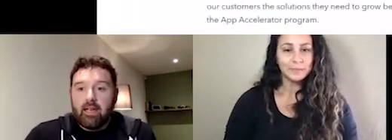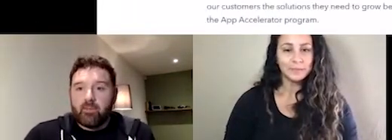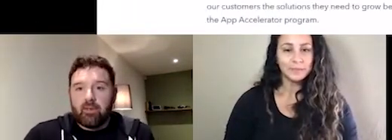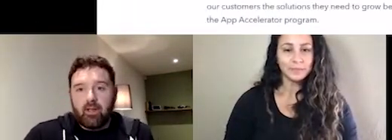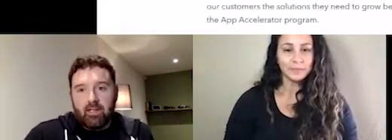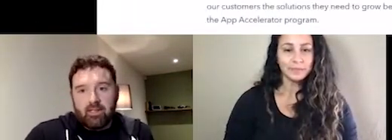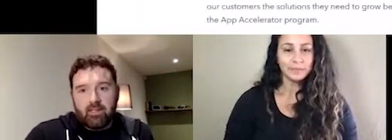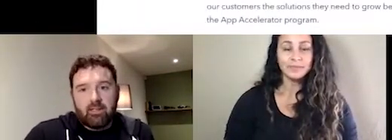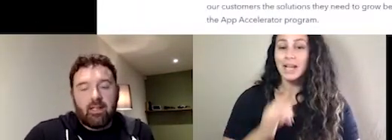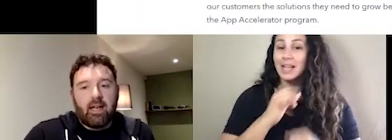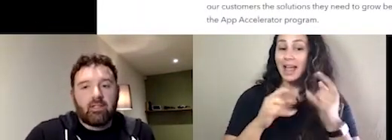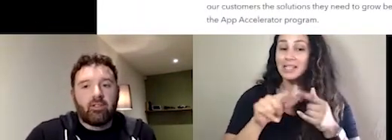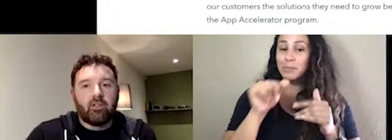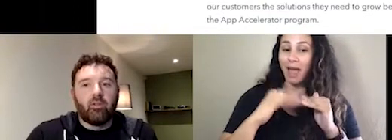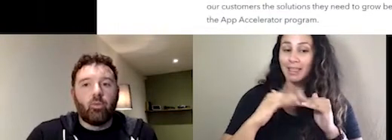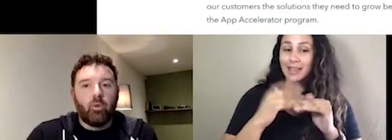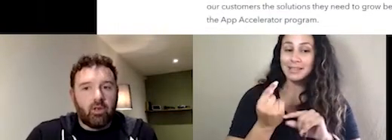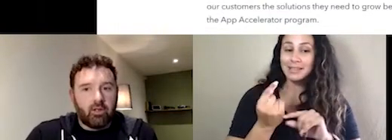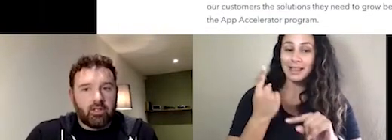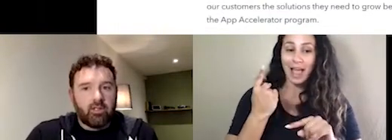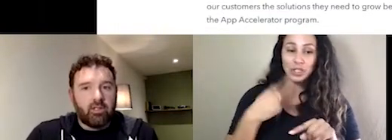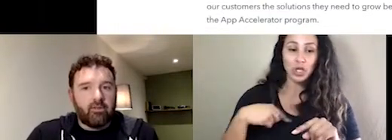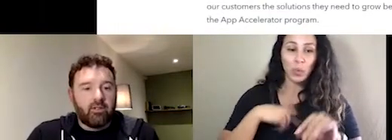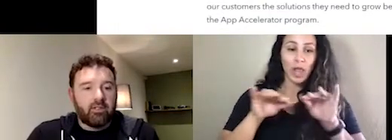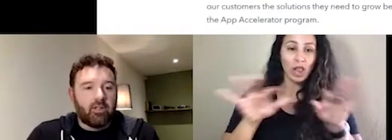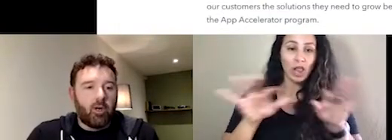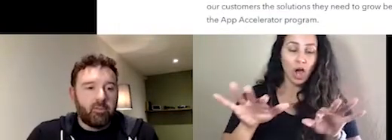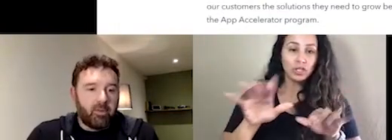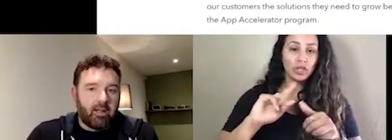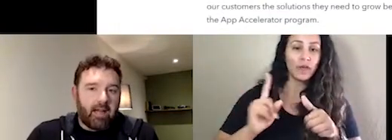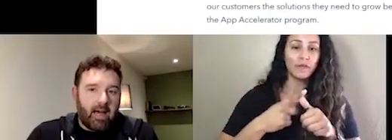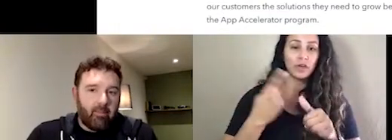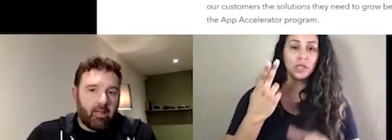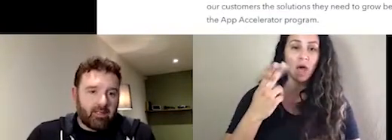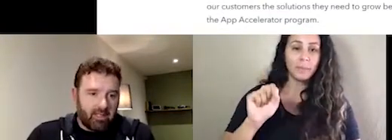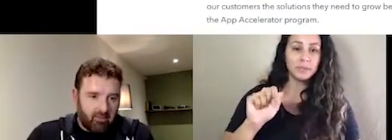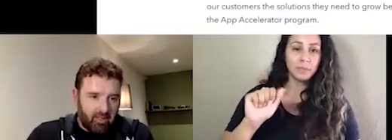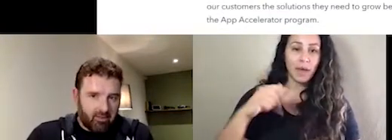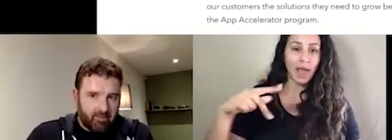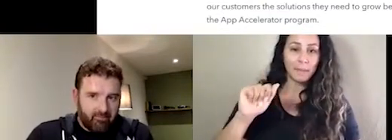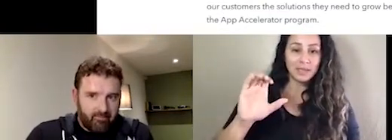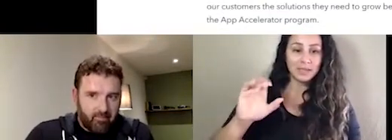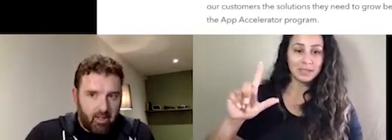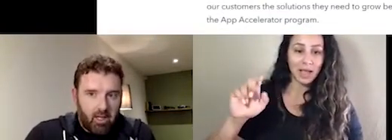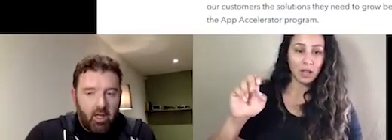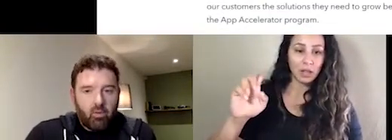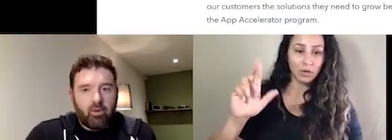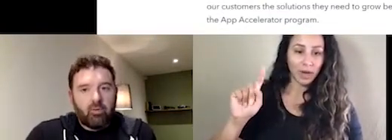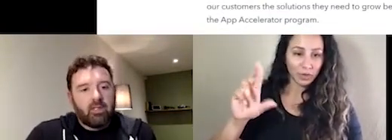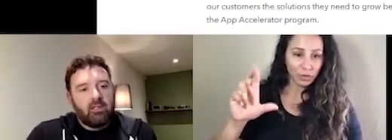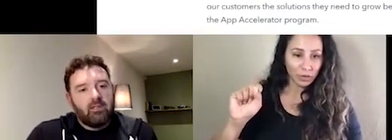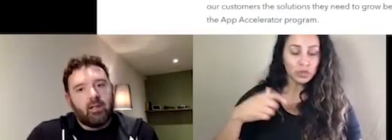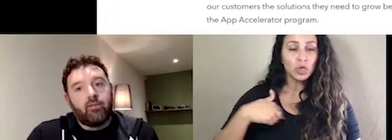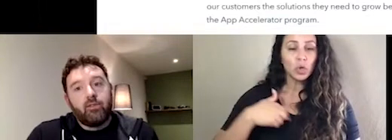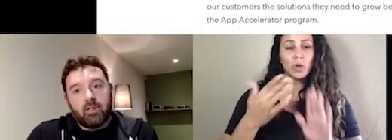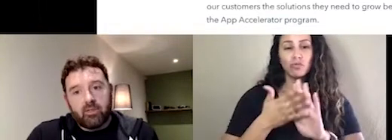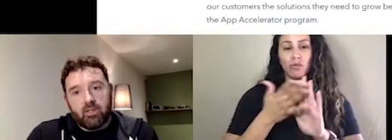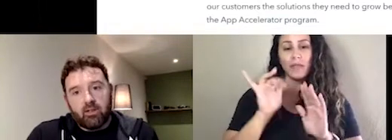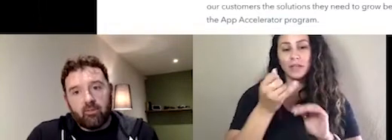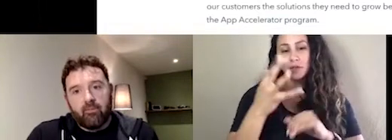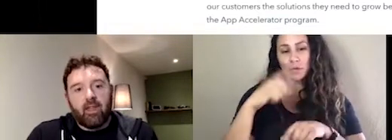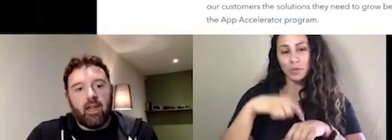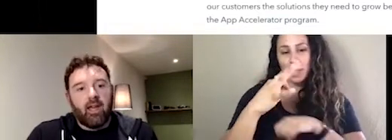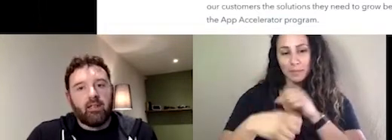And last but not least, last year we launched the first HubSpot App Accelerators. We run these a few